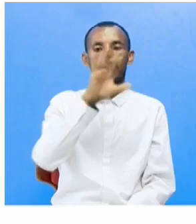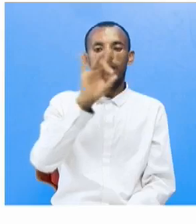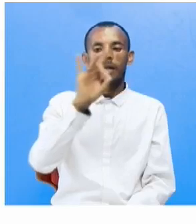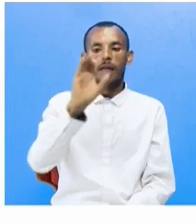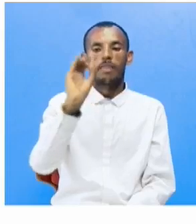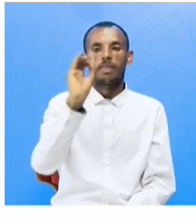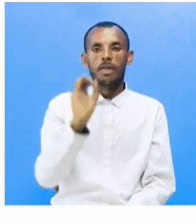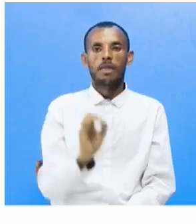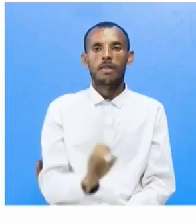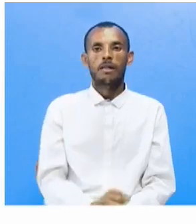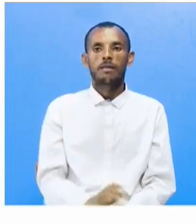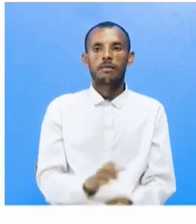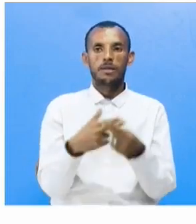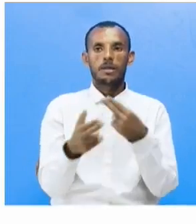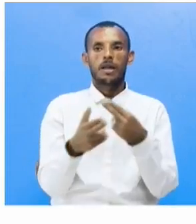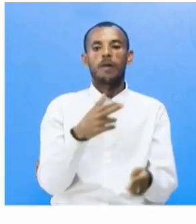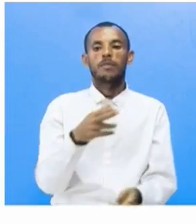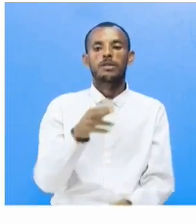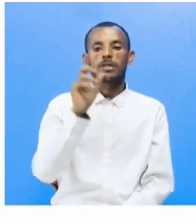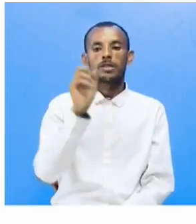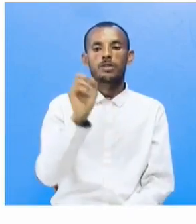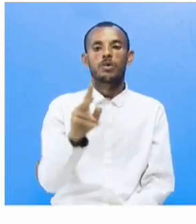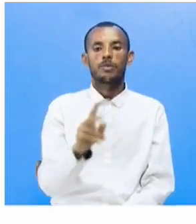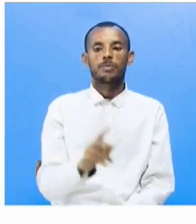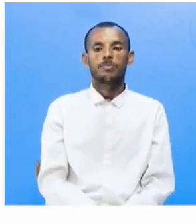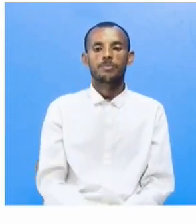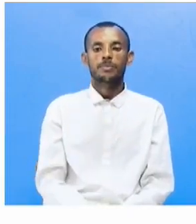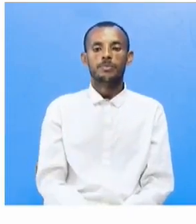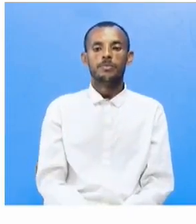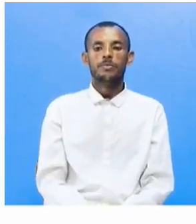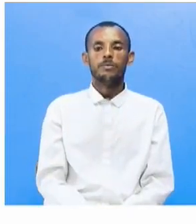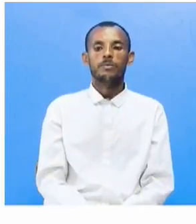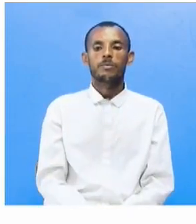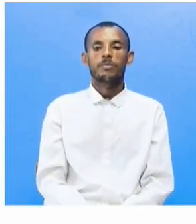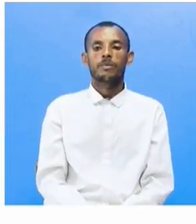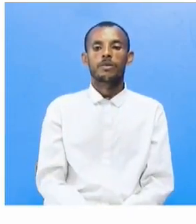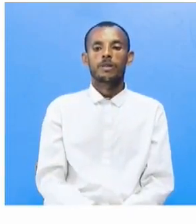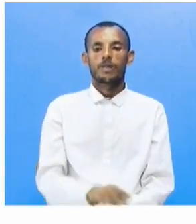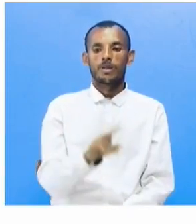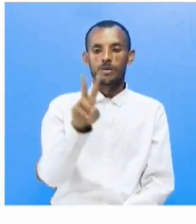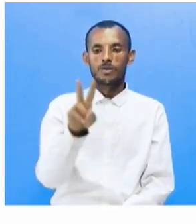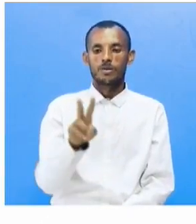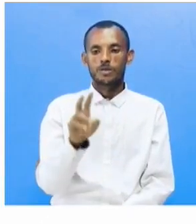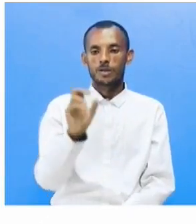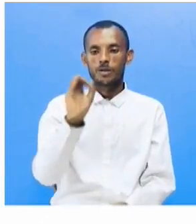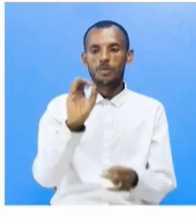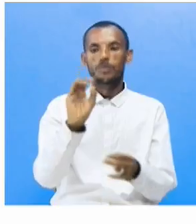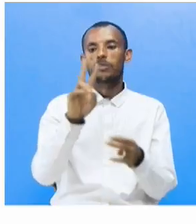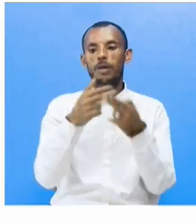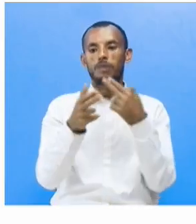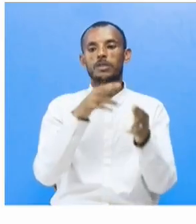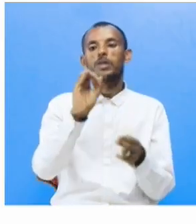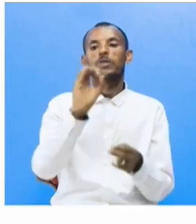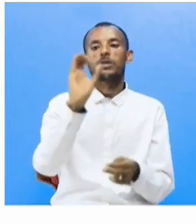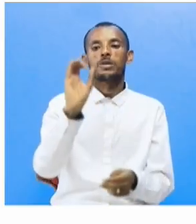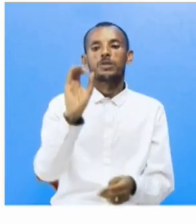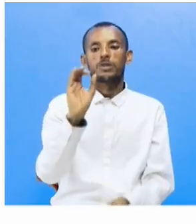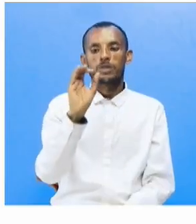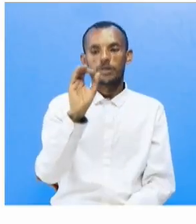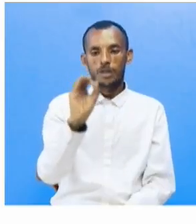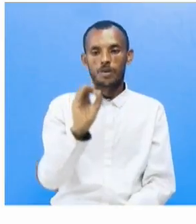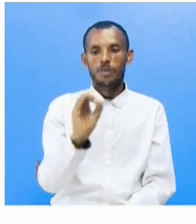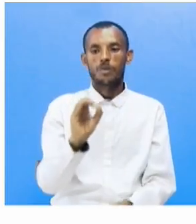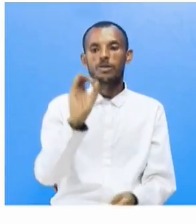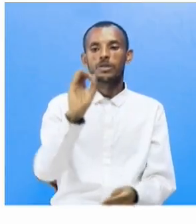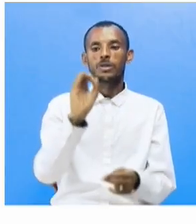380 times 12, the product. So here, this one is 0. 2 times 8 is 16. 2